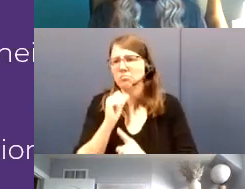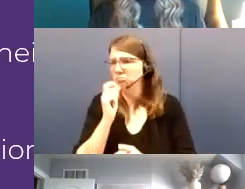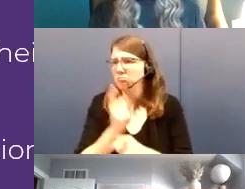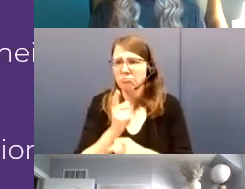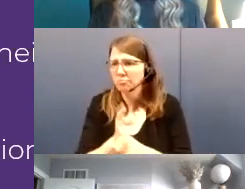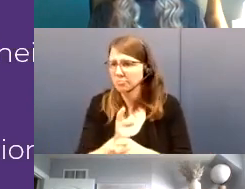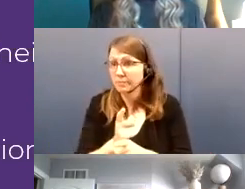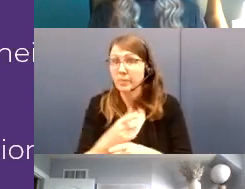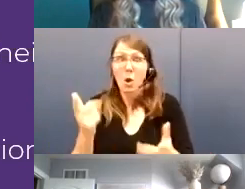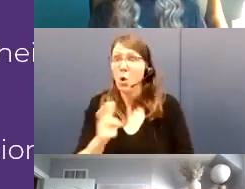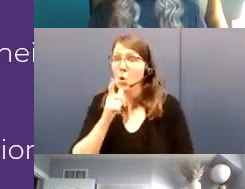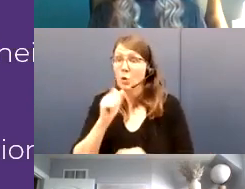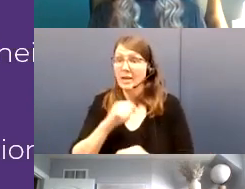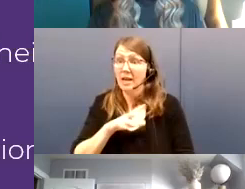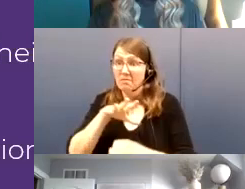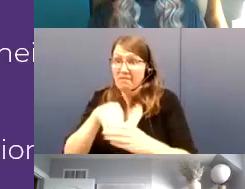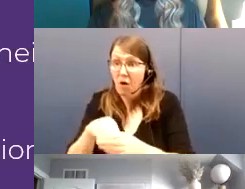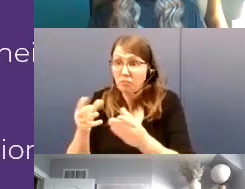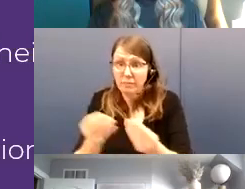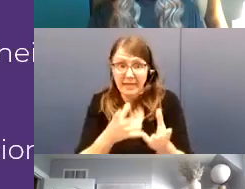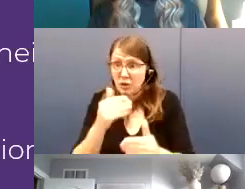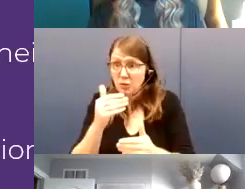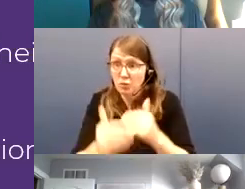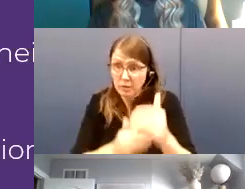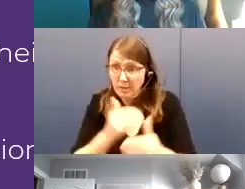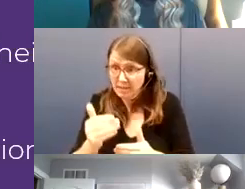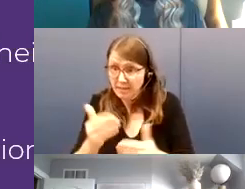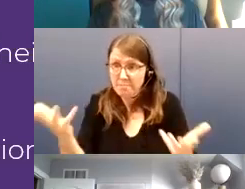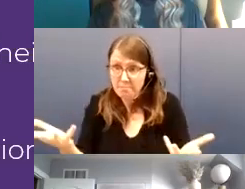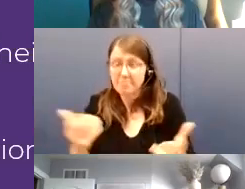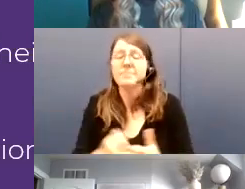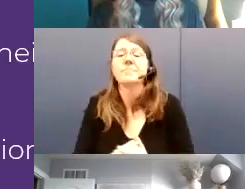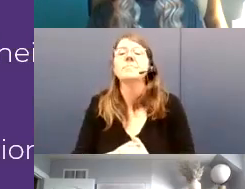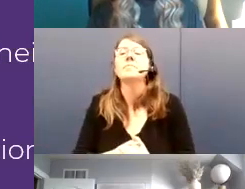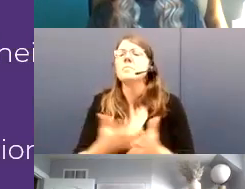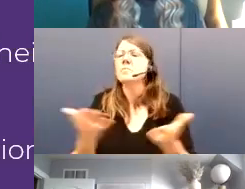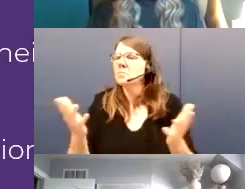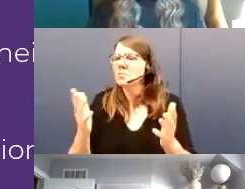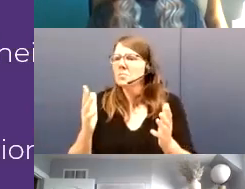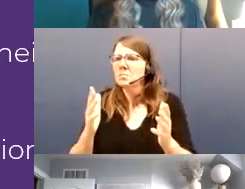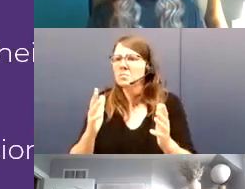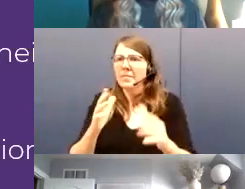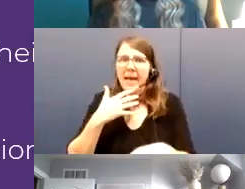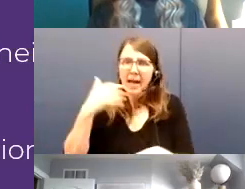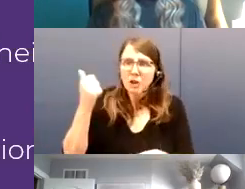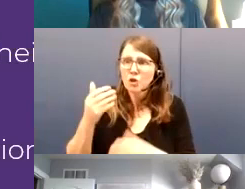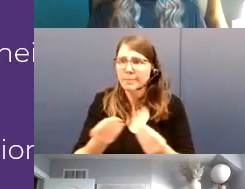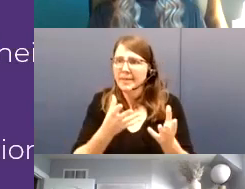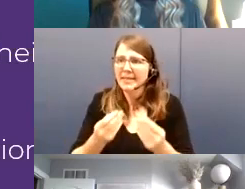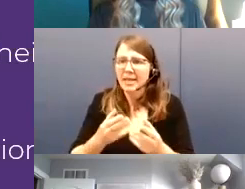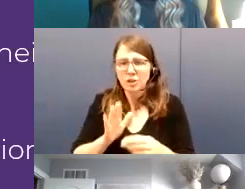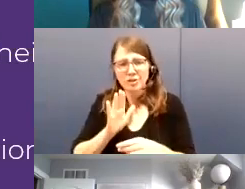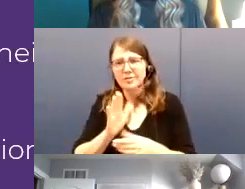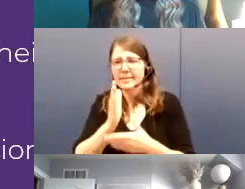elder mediation? And what are some of the unique challenges within elder mediation? Why choose